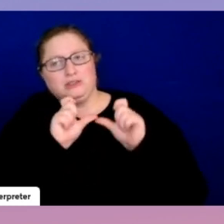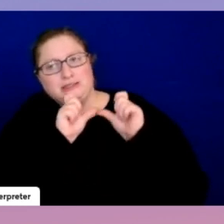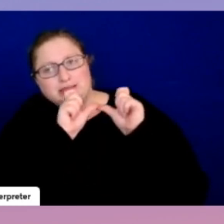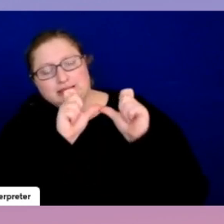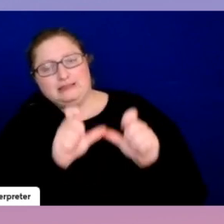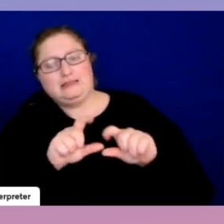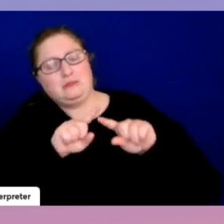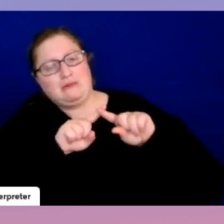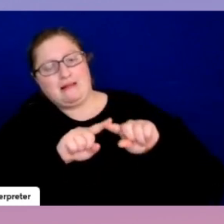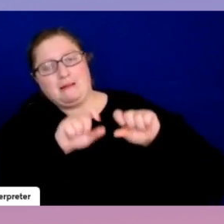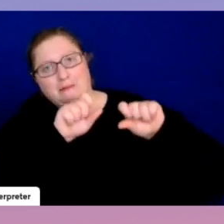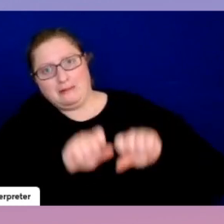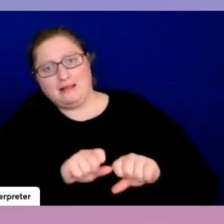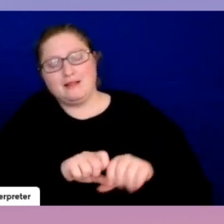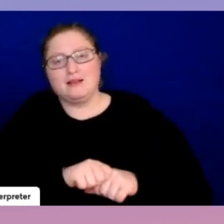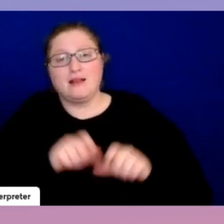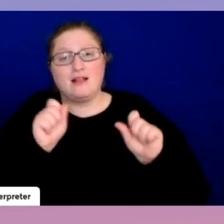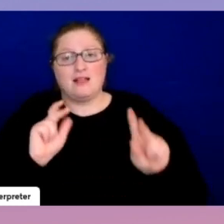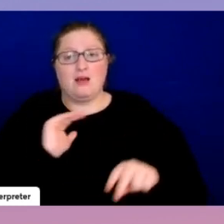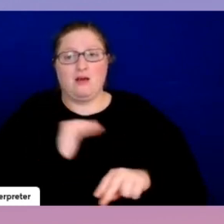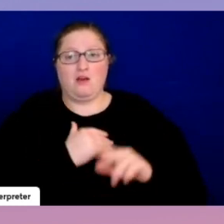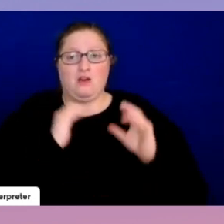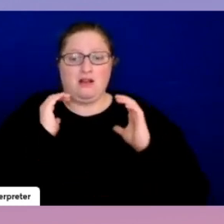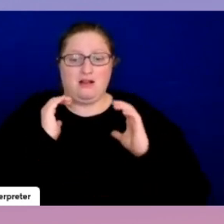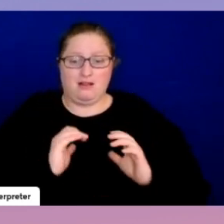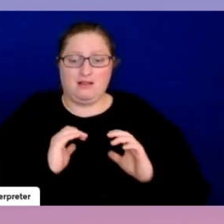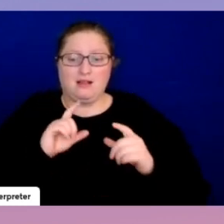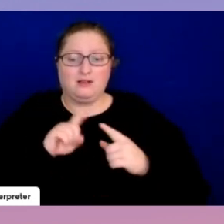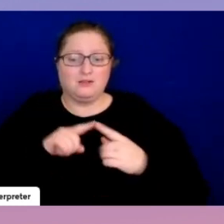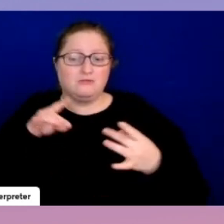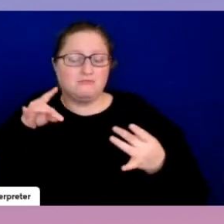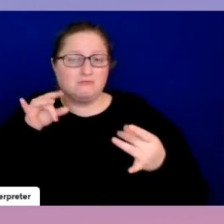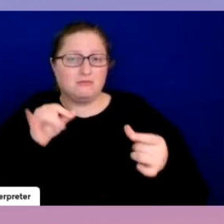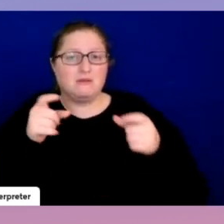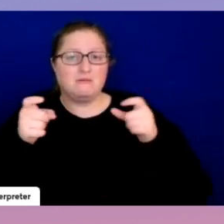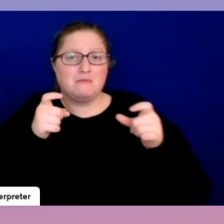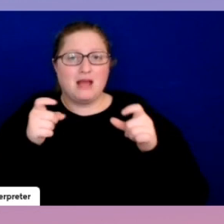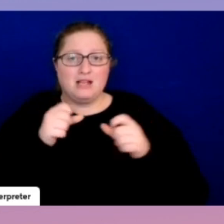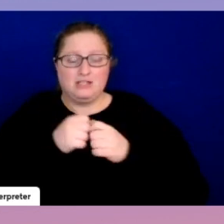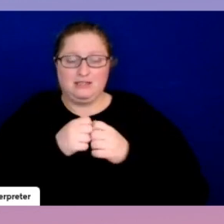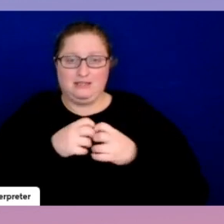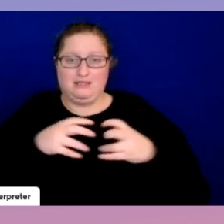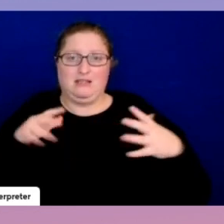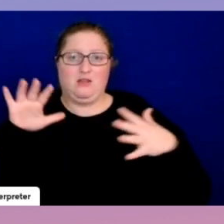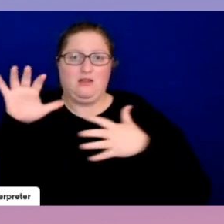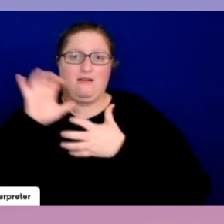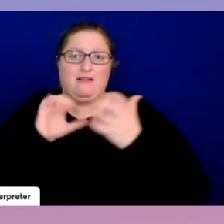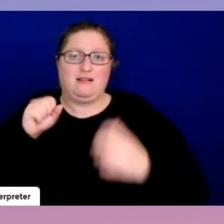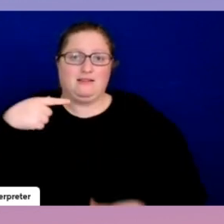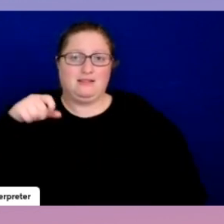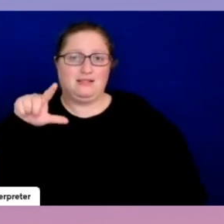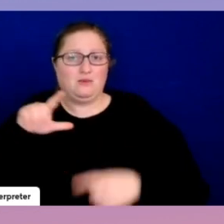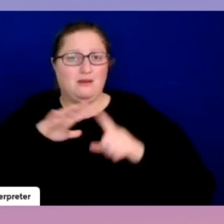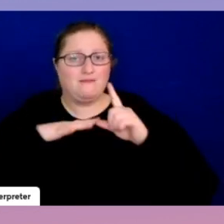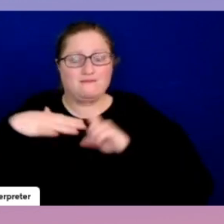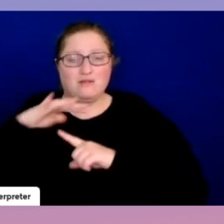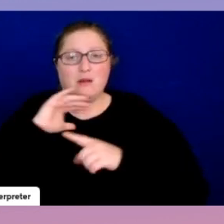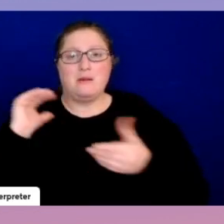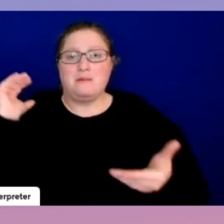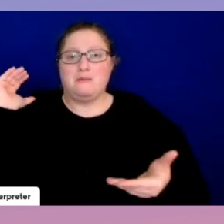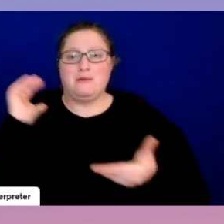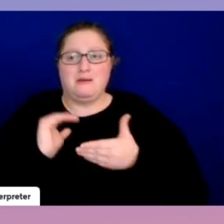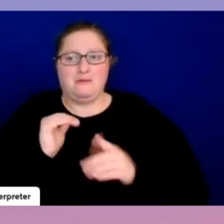reliability, enabling our client to efficiently manage and scale their Cloud SQL environment while minimizing manual intervention.